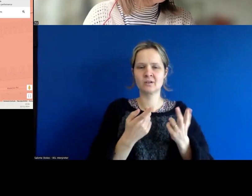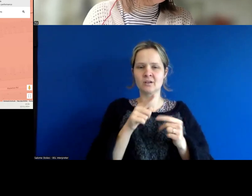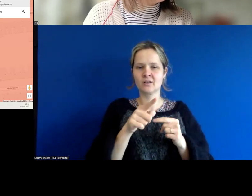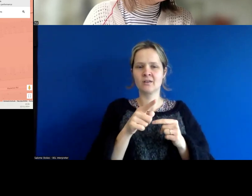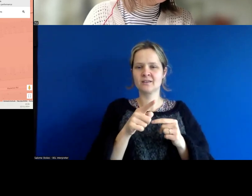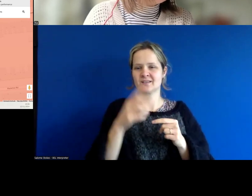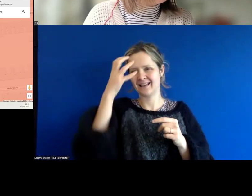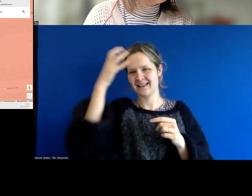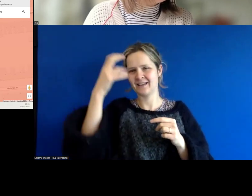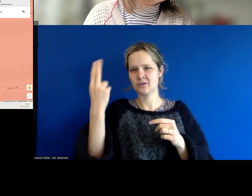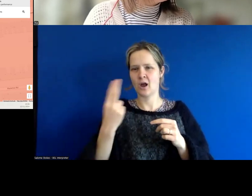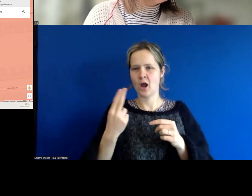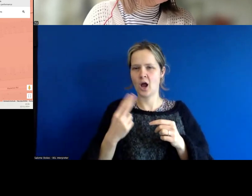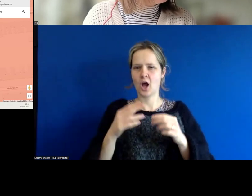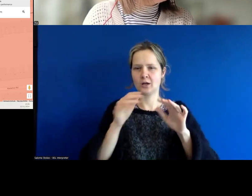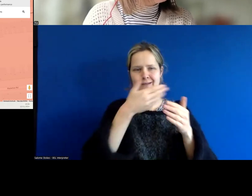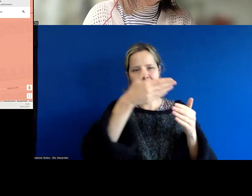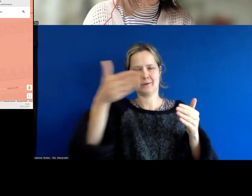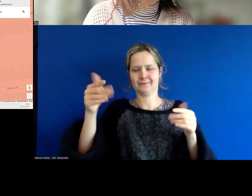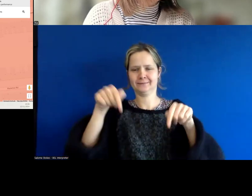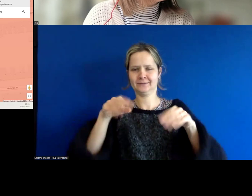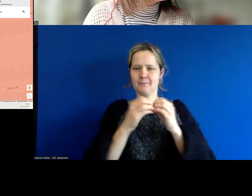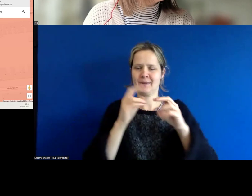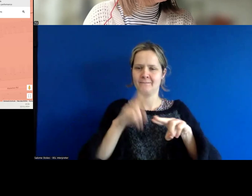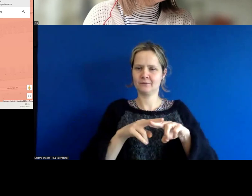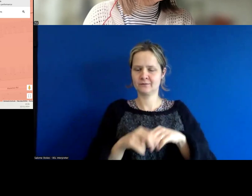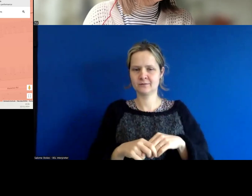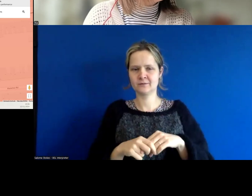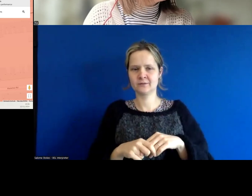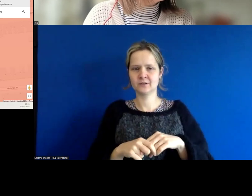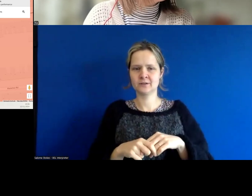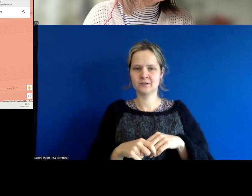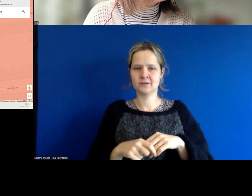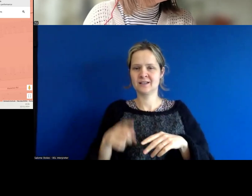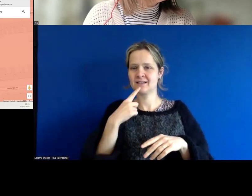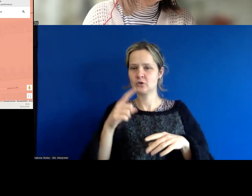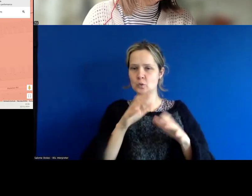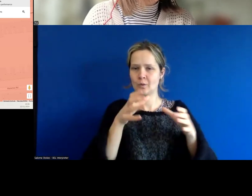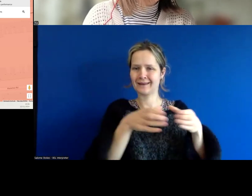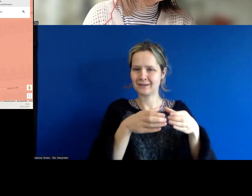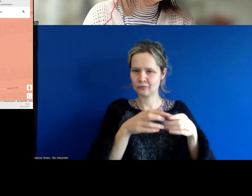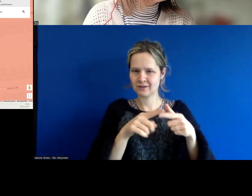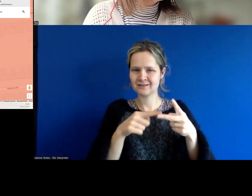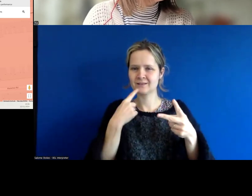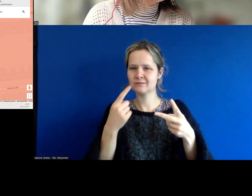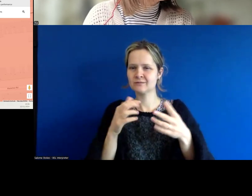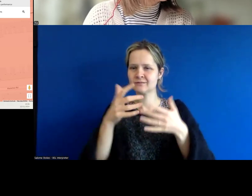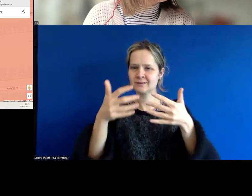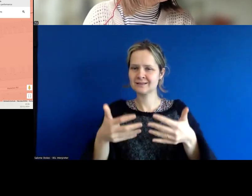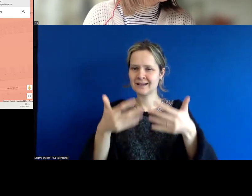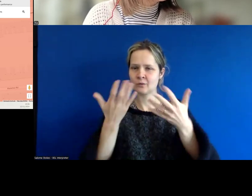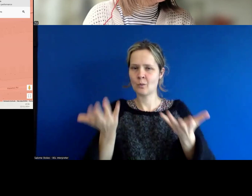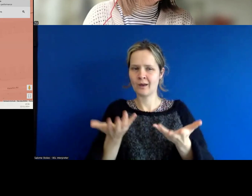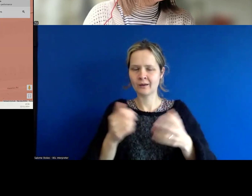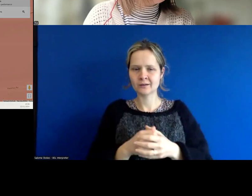Art Gallery, for example, in Bedford. And it tells you the source of that data and it tells you the category. So that's the services data, and there